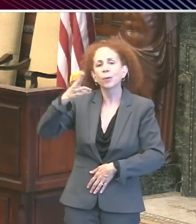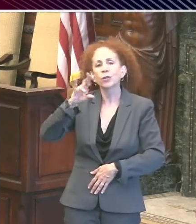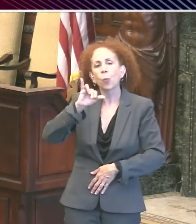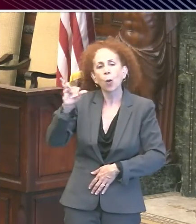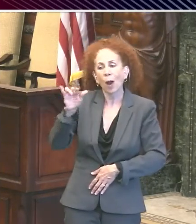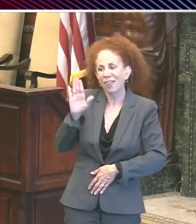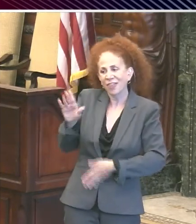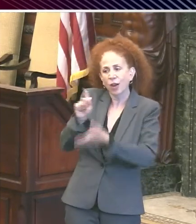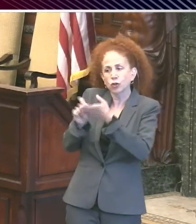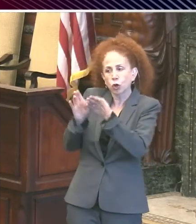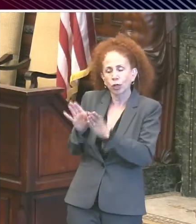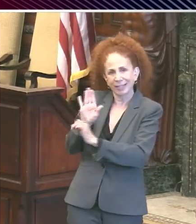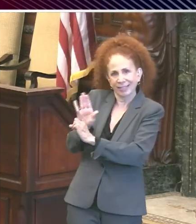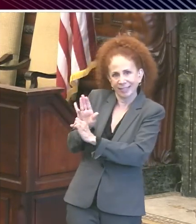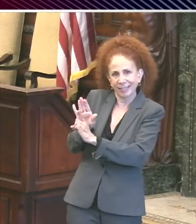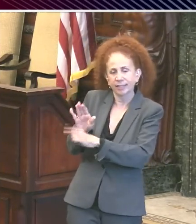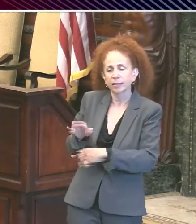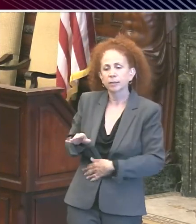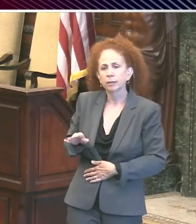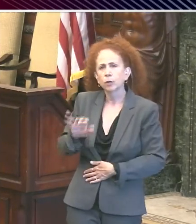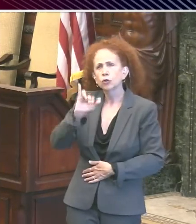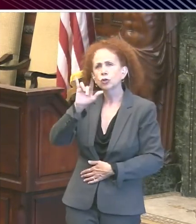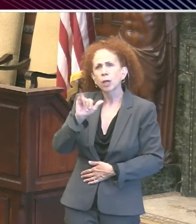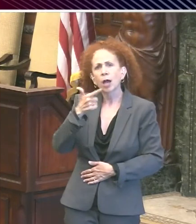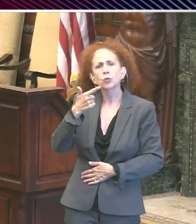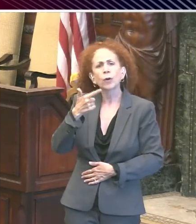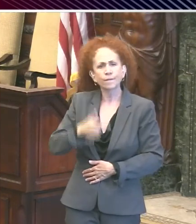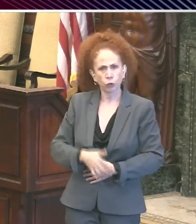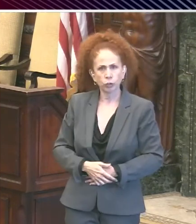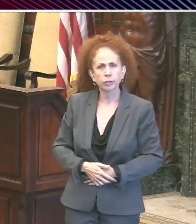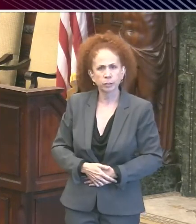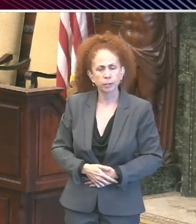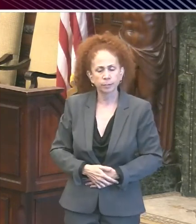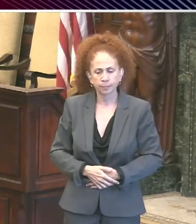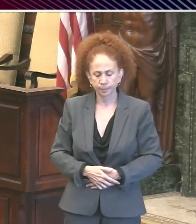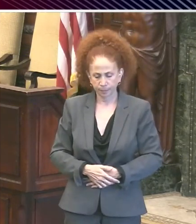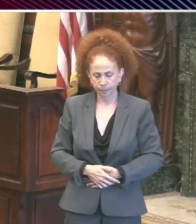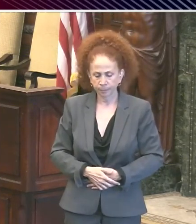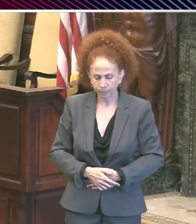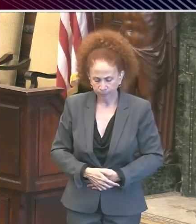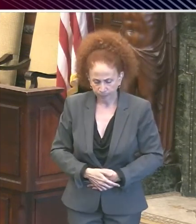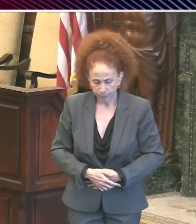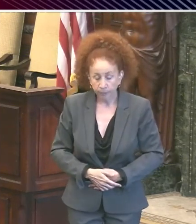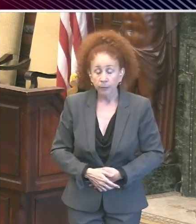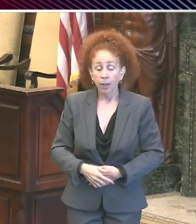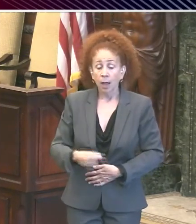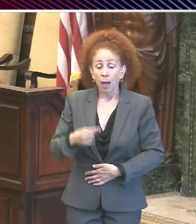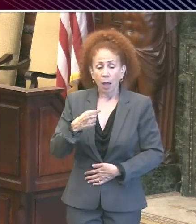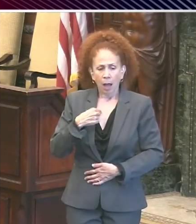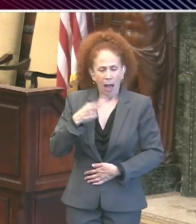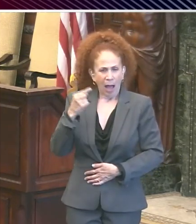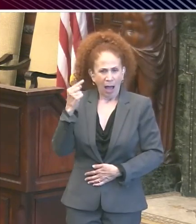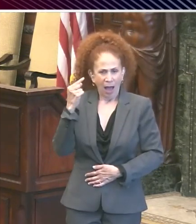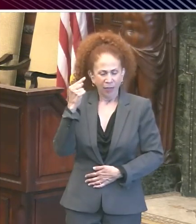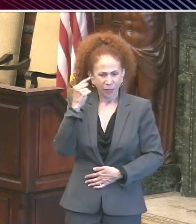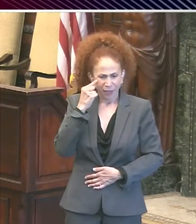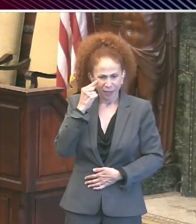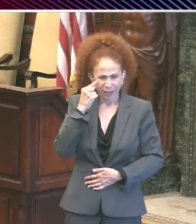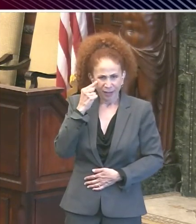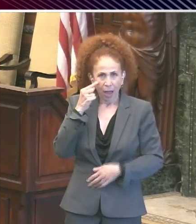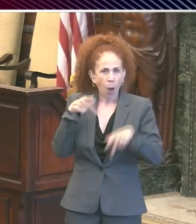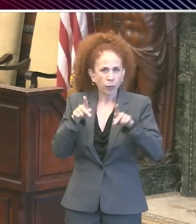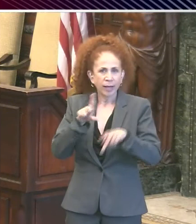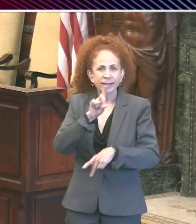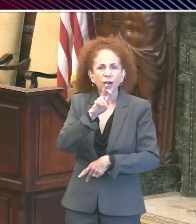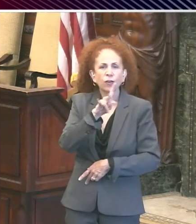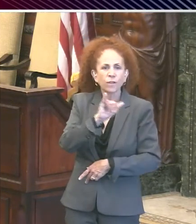WHYY. It was it says July 21st. Okay. A couple days ago. So I think, and I'll let Dr.